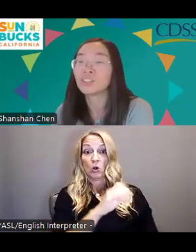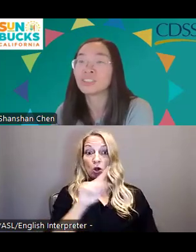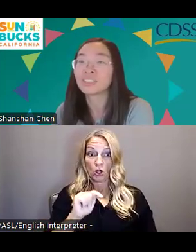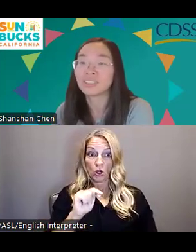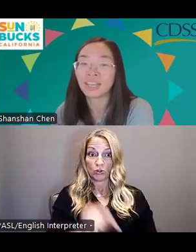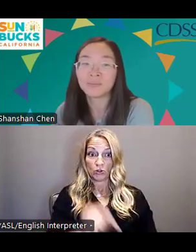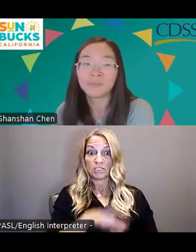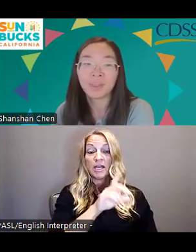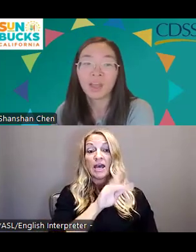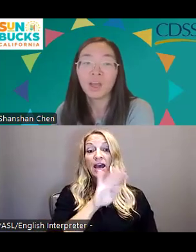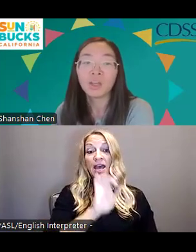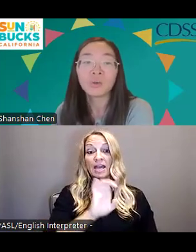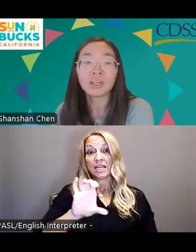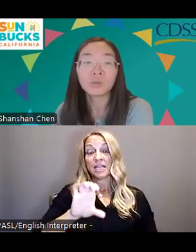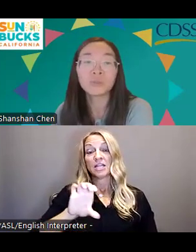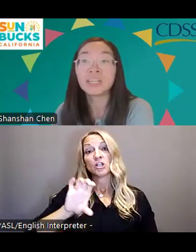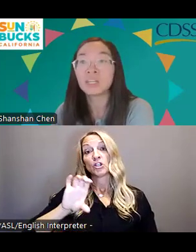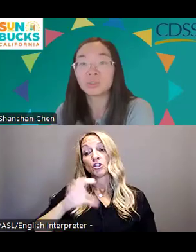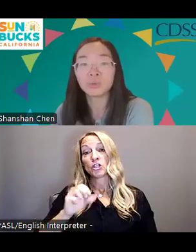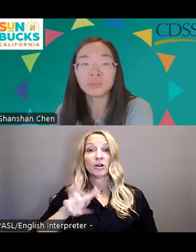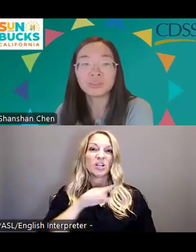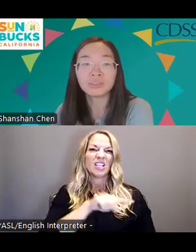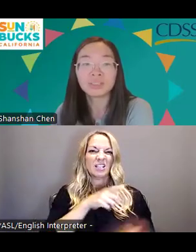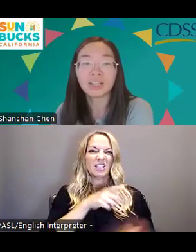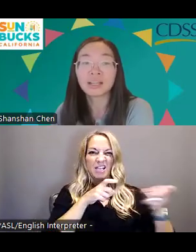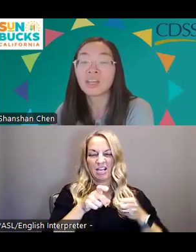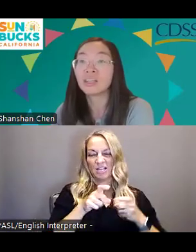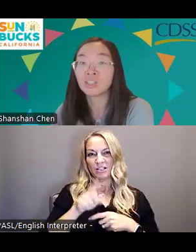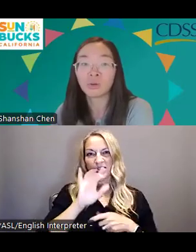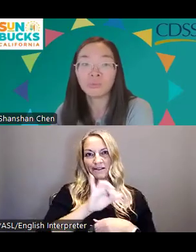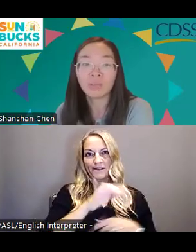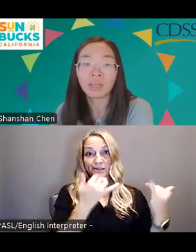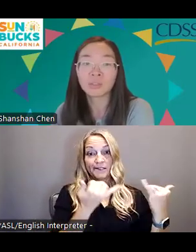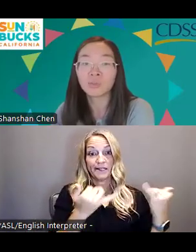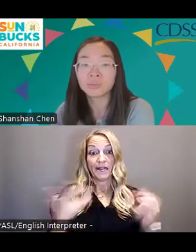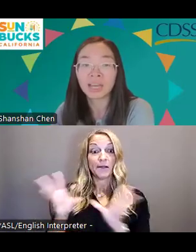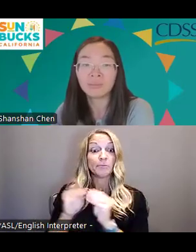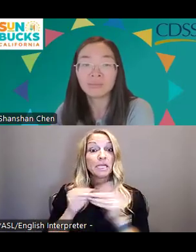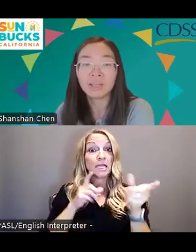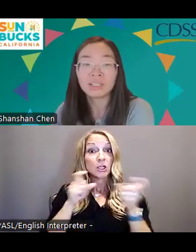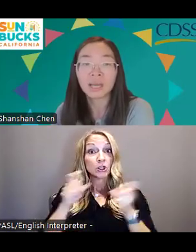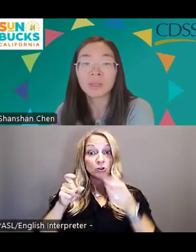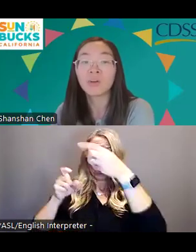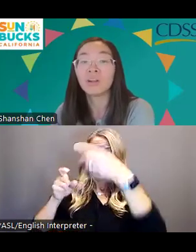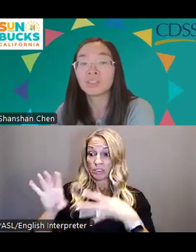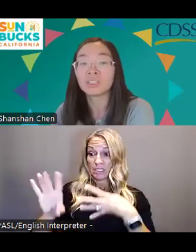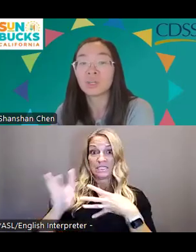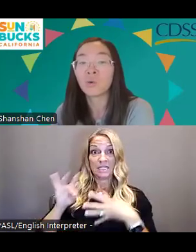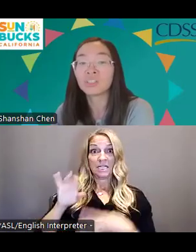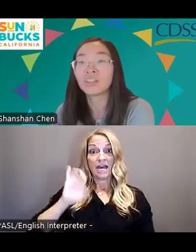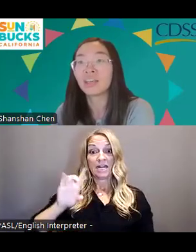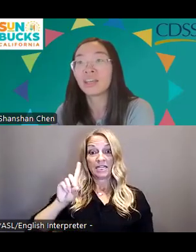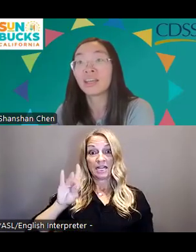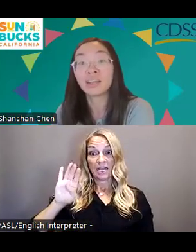handling logistics today. You can go to Meeting Controls, select Eddie Cho in the drop-down, type in your